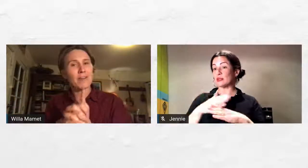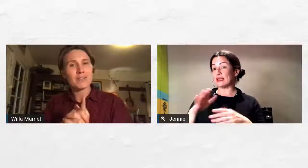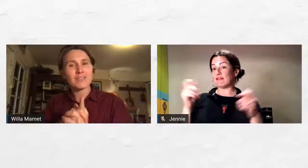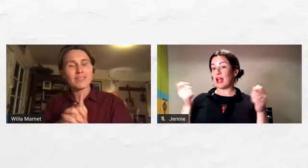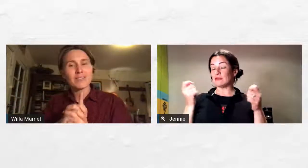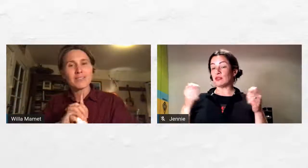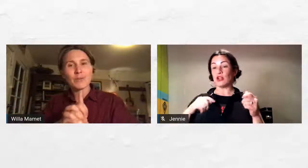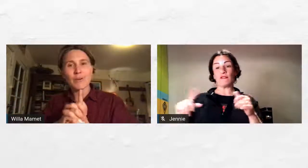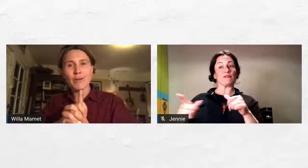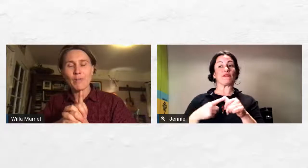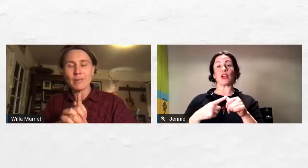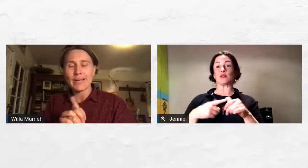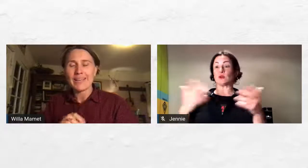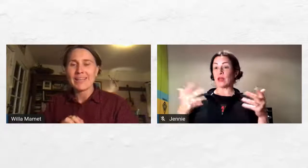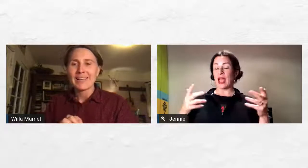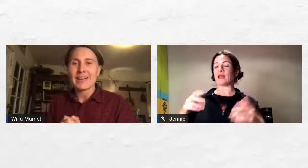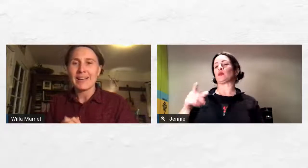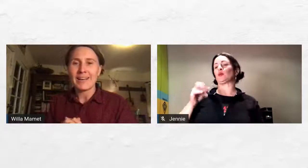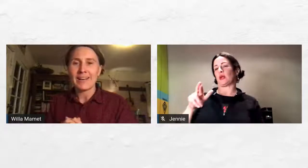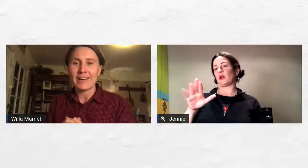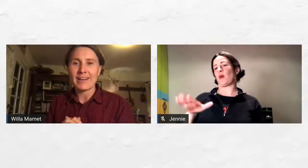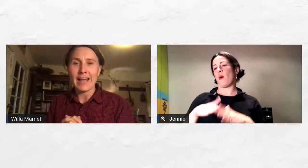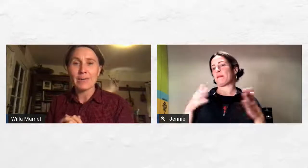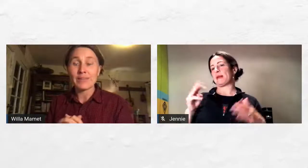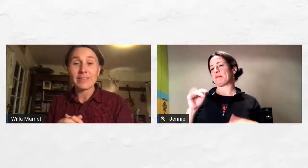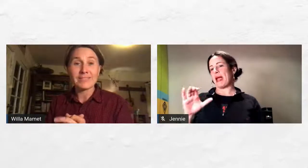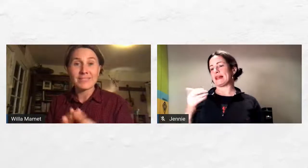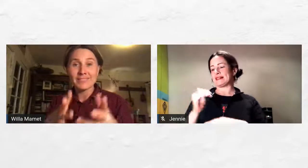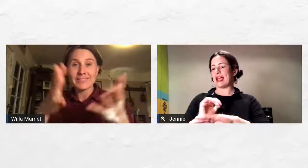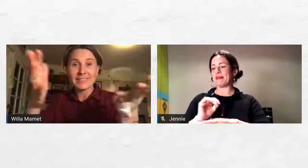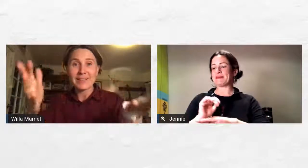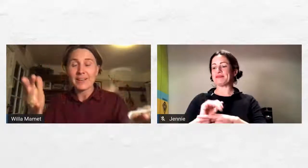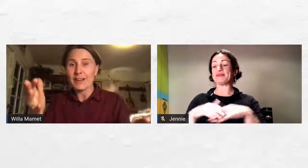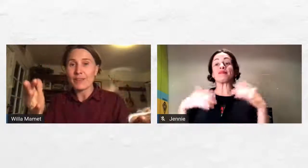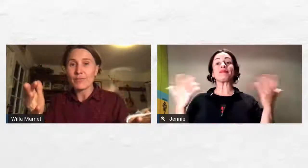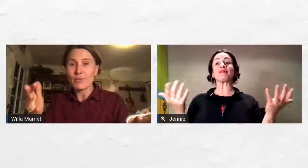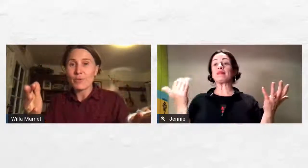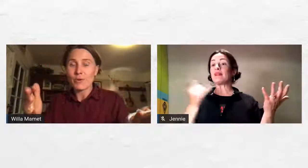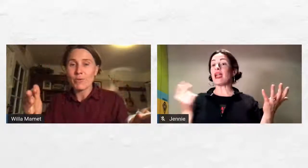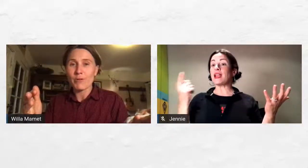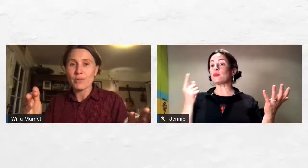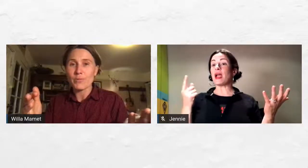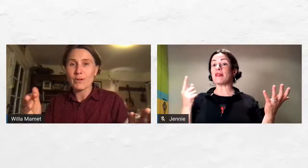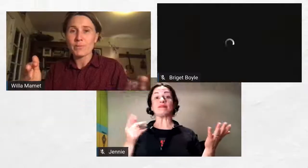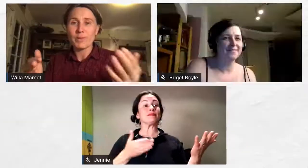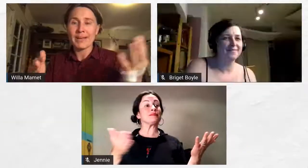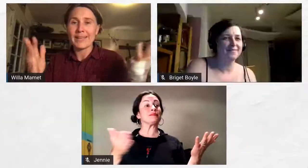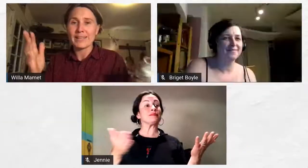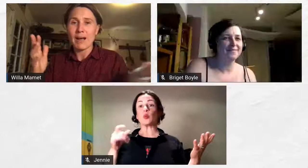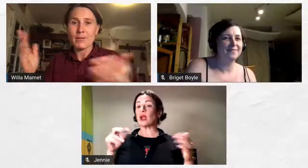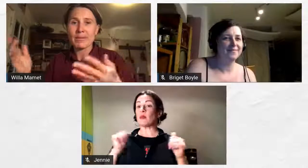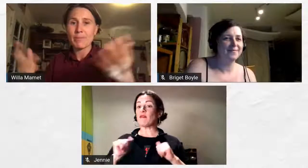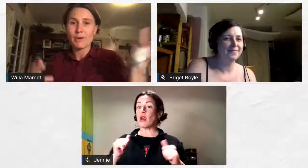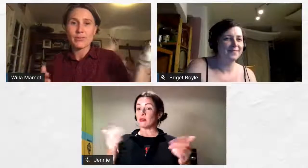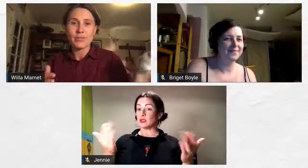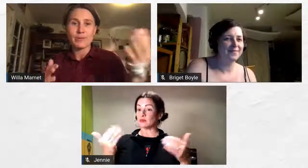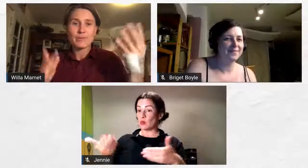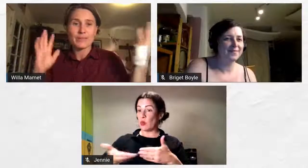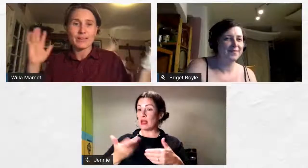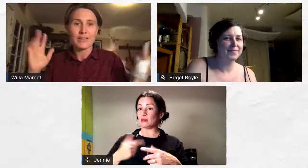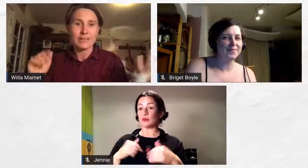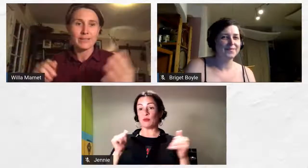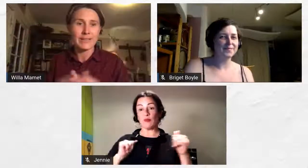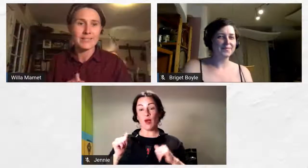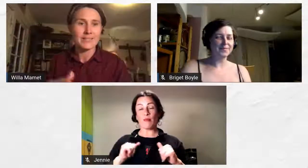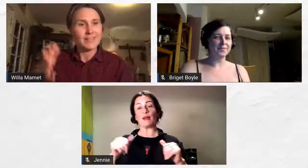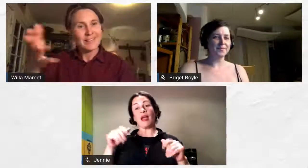very first queer open mic. Anyone, all of you queer performers, welcome to play. Comedy, poetry,